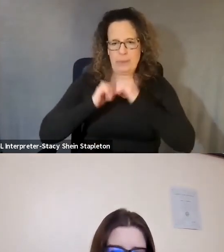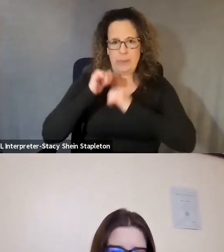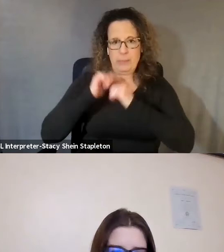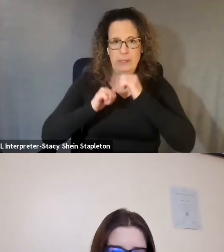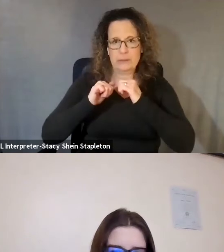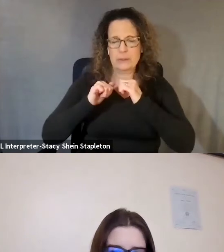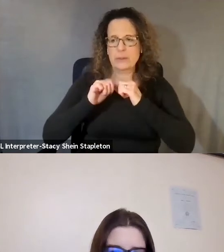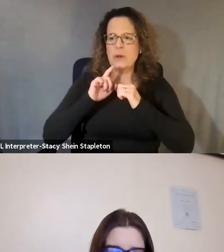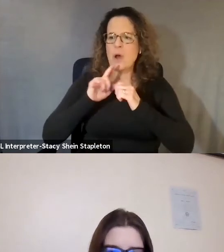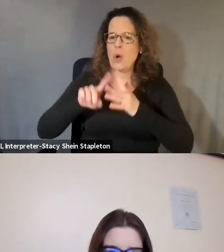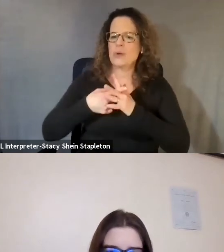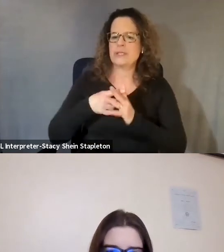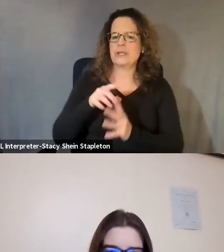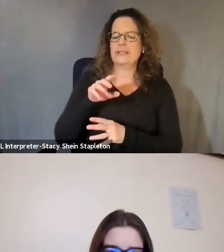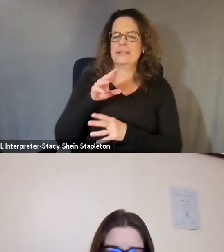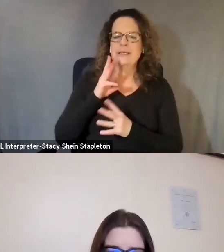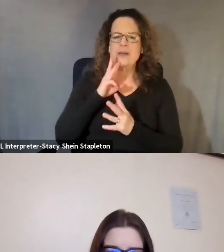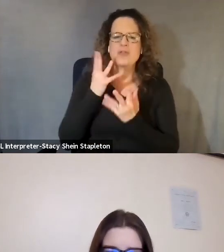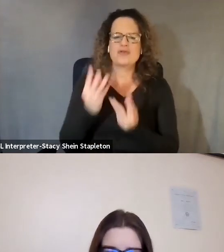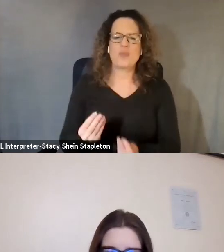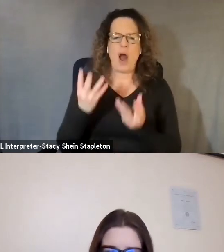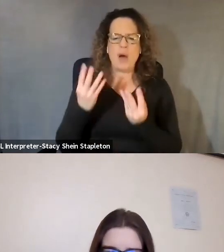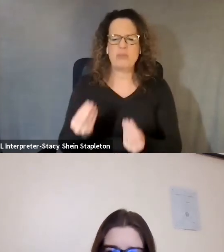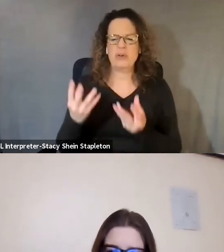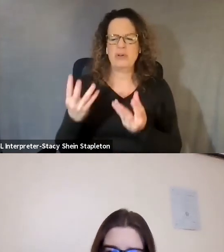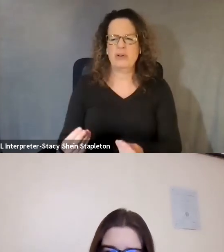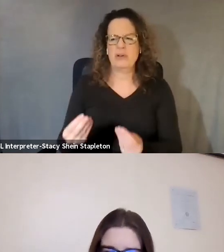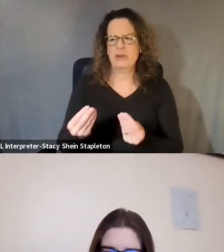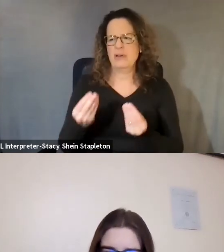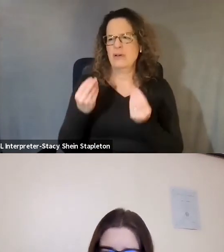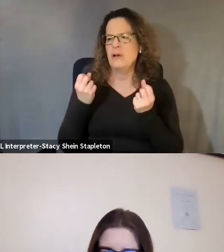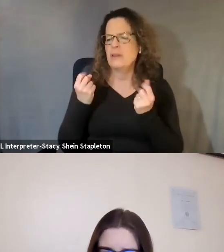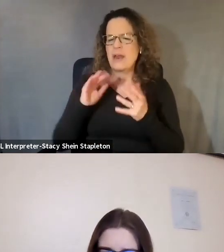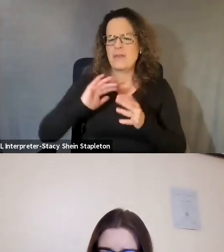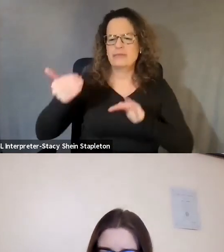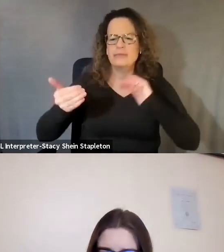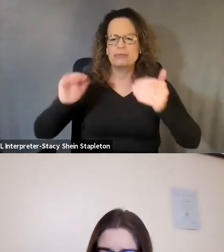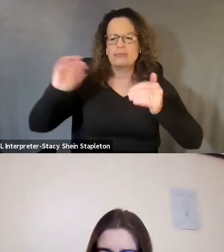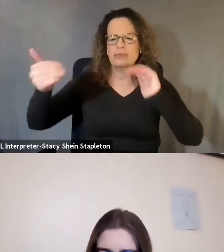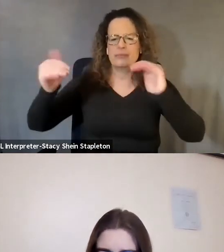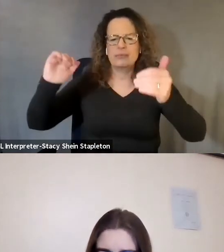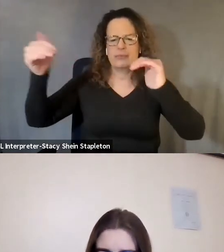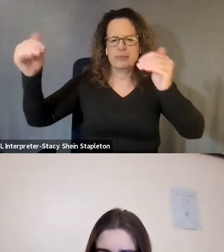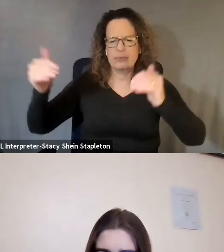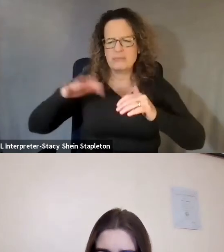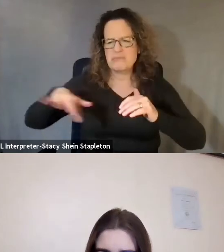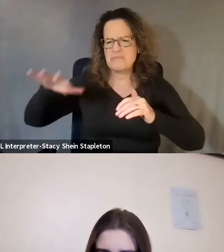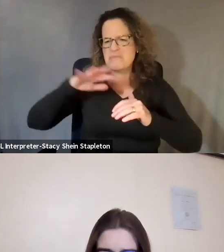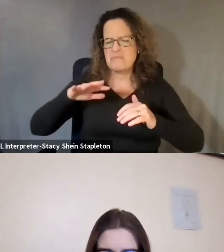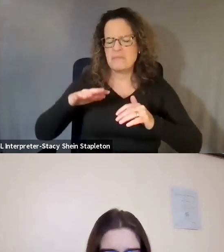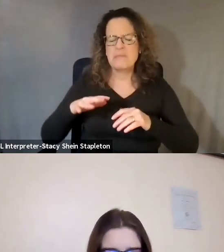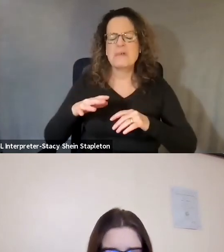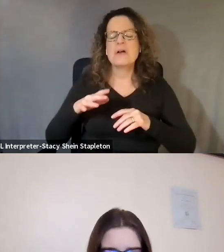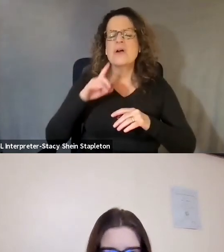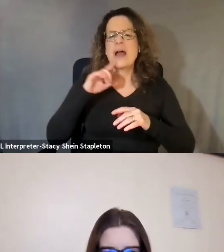was swampy, in an area that was comprised of interstitial dunes. And so over time, Chicago has had